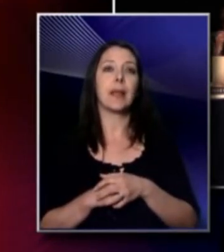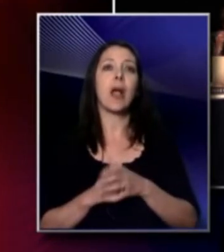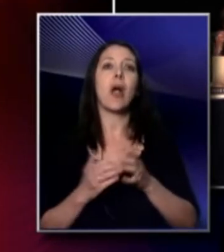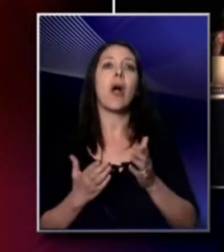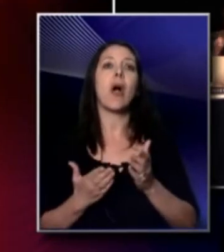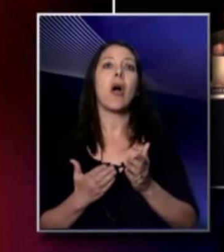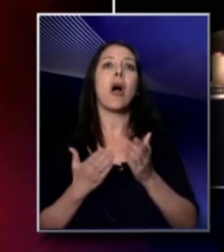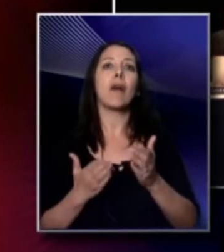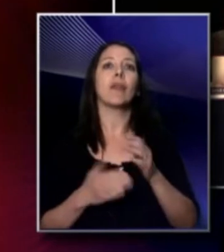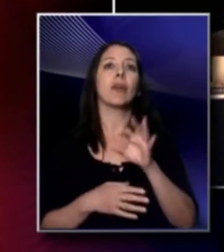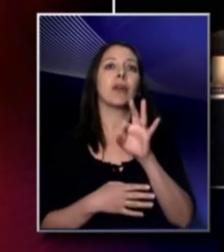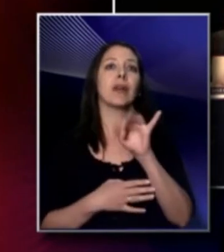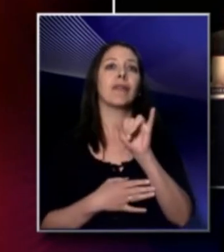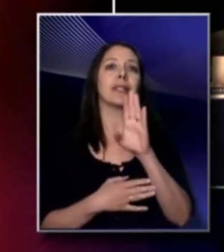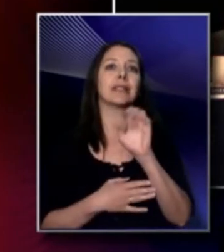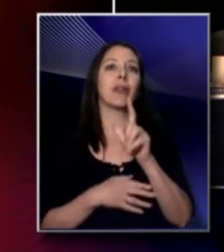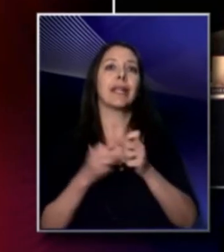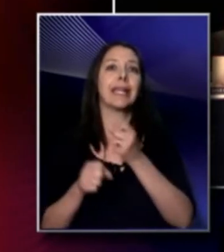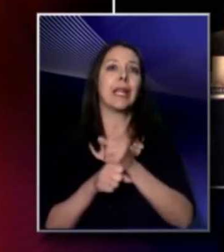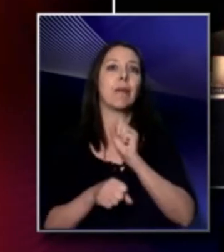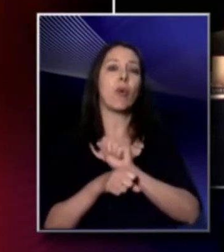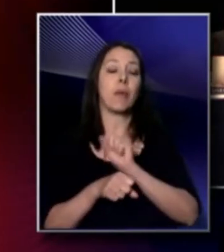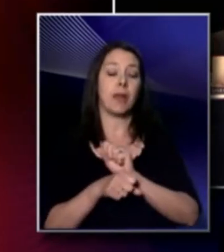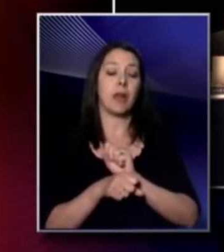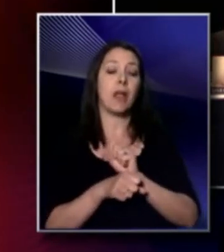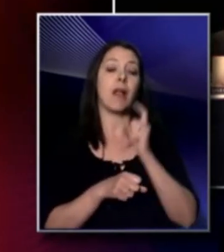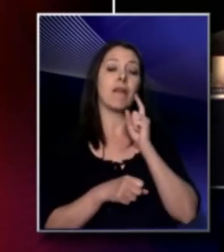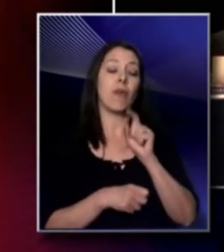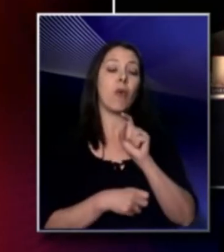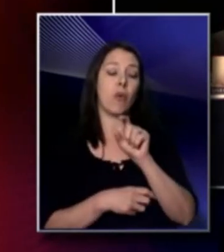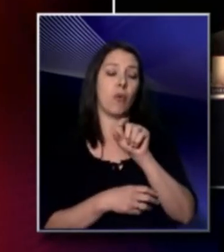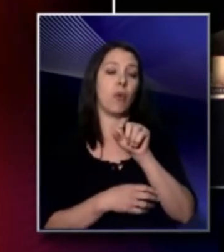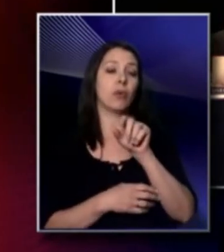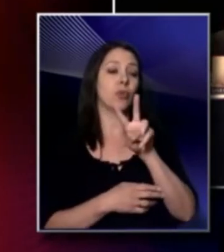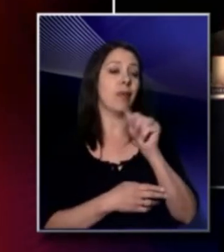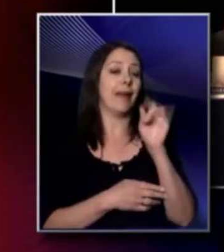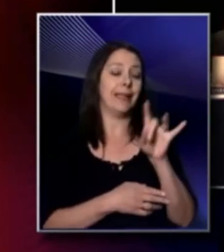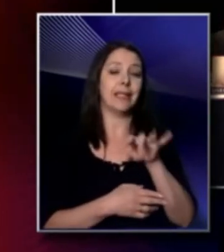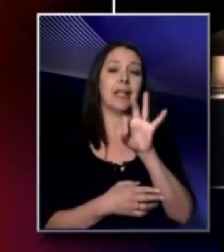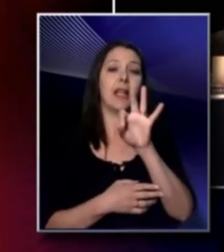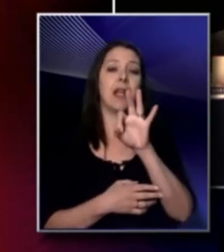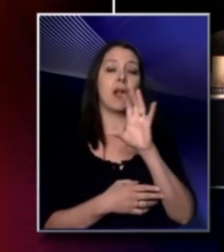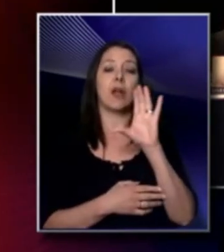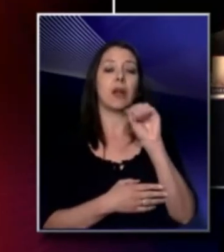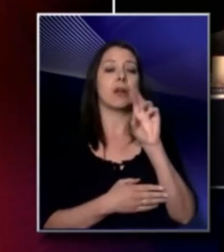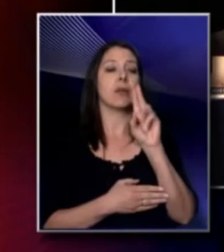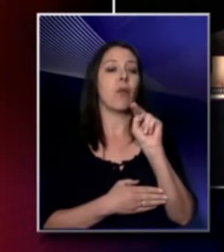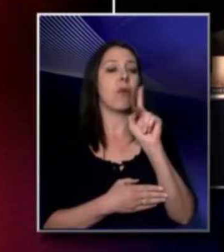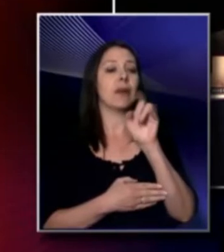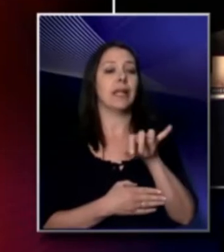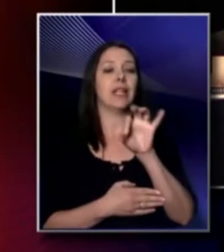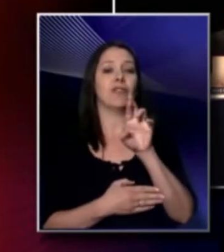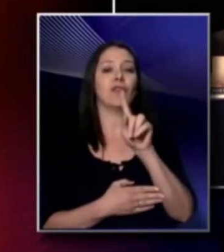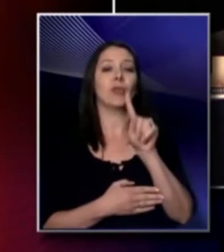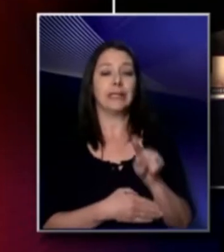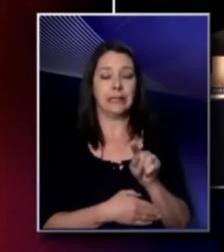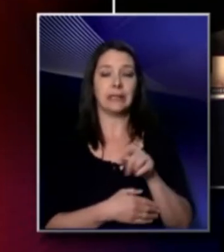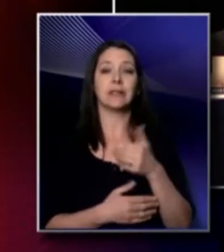Offer fiscal year 2018 employment contract to Courtney Fritz. I so move. I